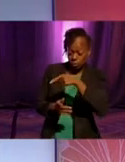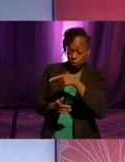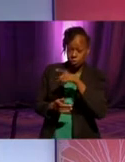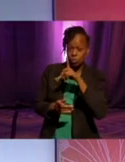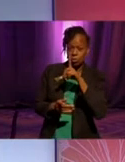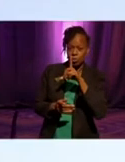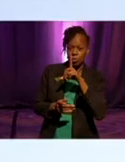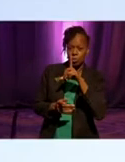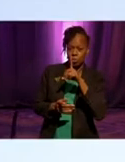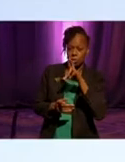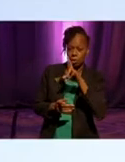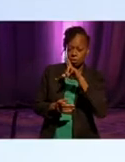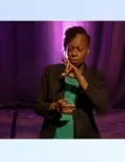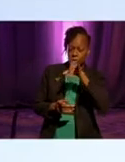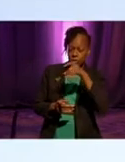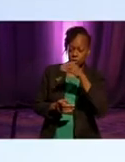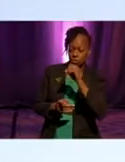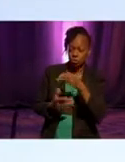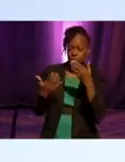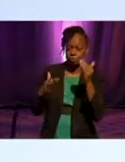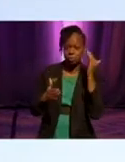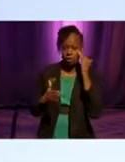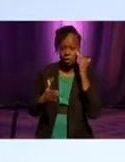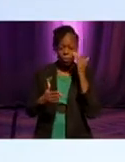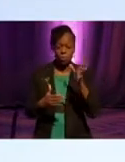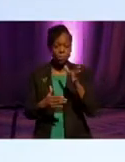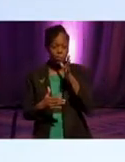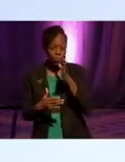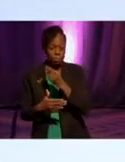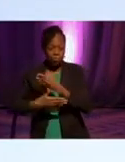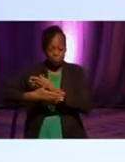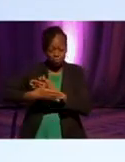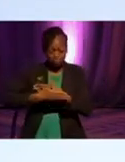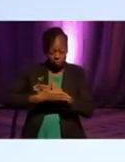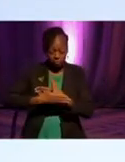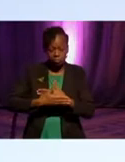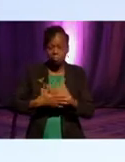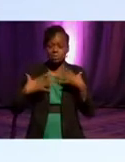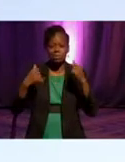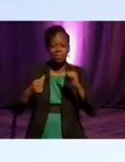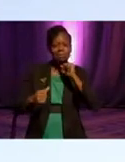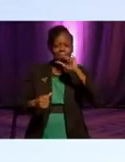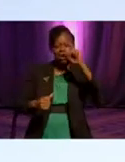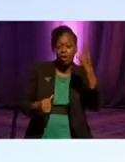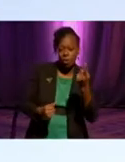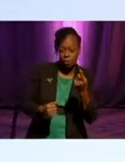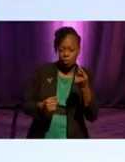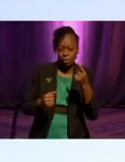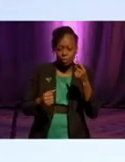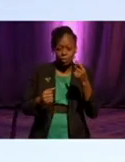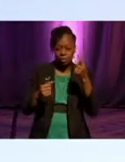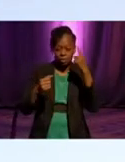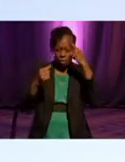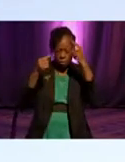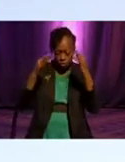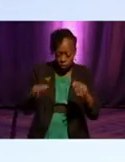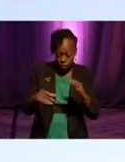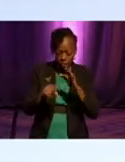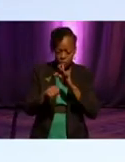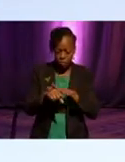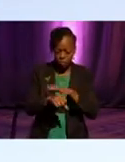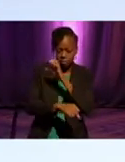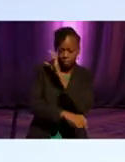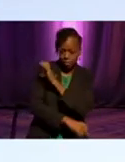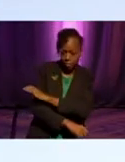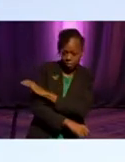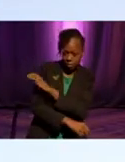Akito. It is, we know that maternal infant health isn't solely clinically determinants. And I think Dr. Jones spoke